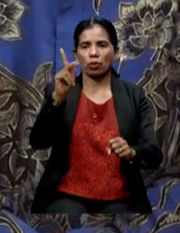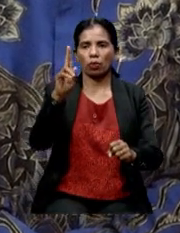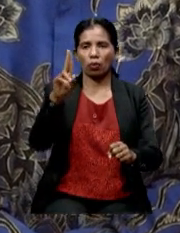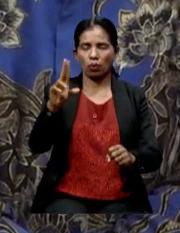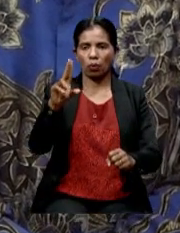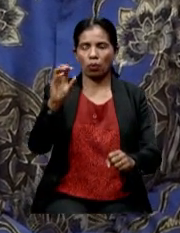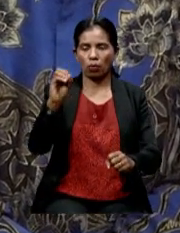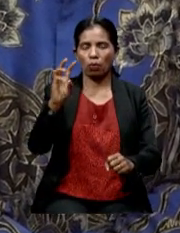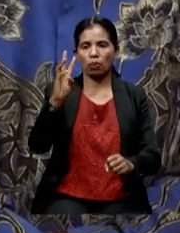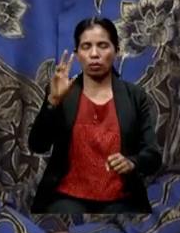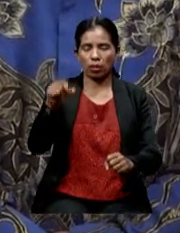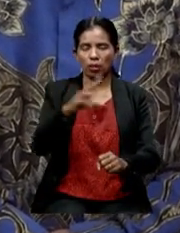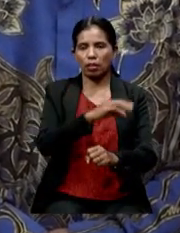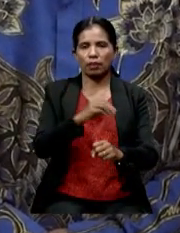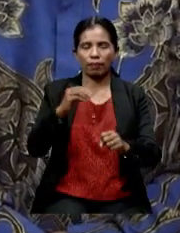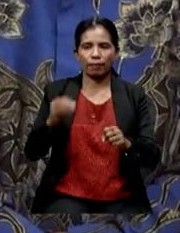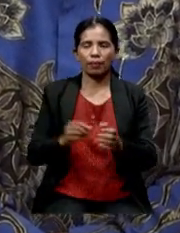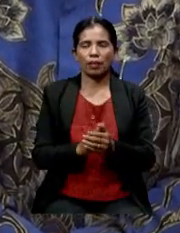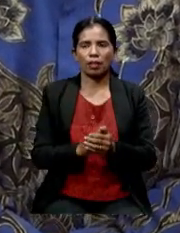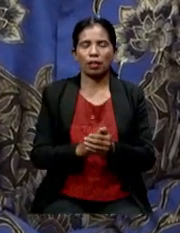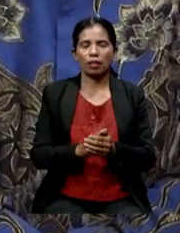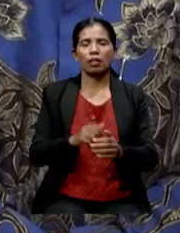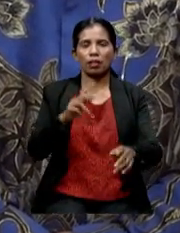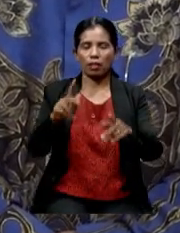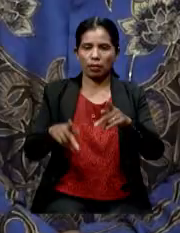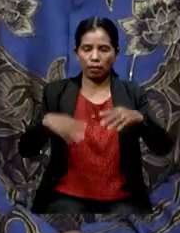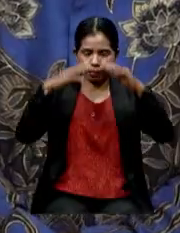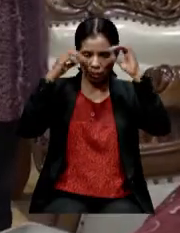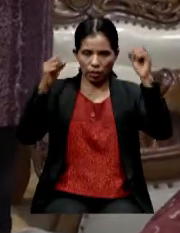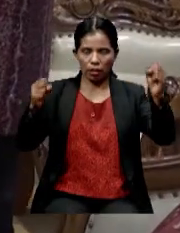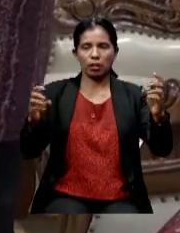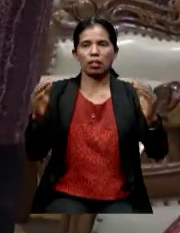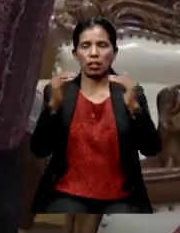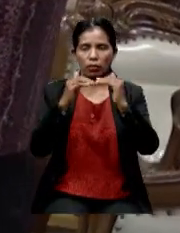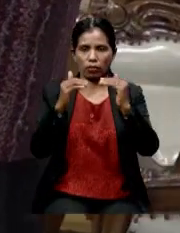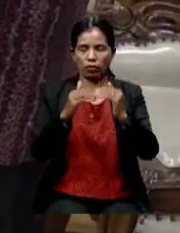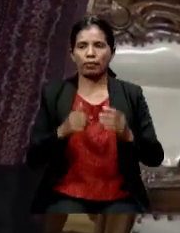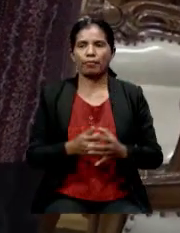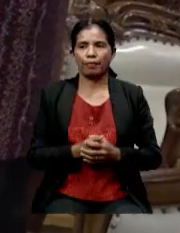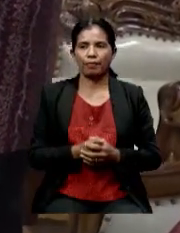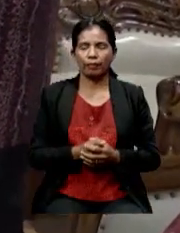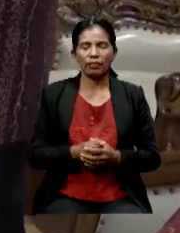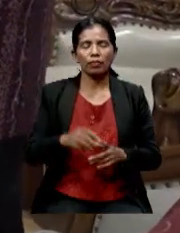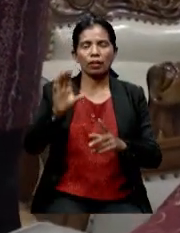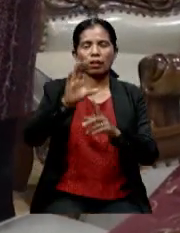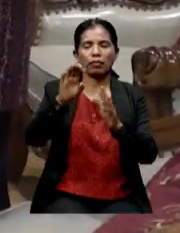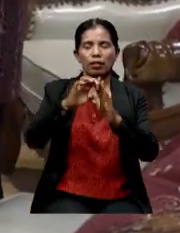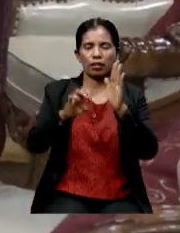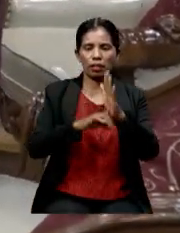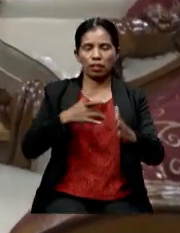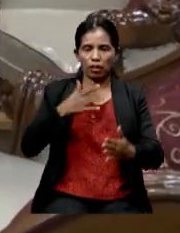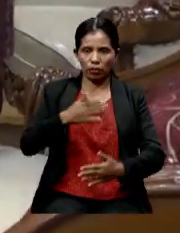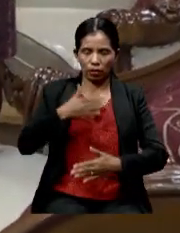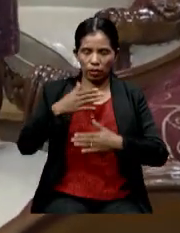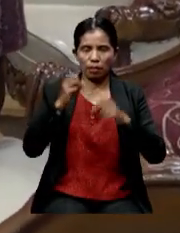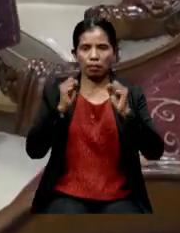Dewan Perwakilan Rakyat di mana Bapak Presiden sudah bertemu. Chef Estado José Ramos Horta orgulho bela